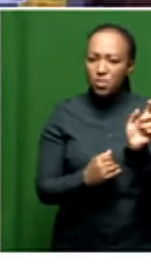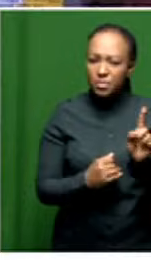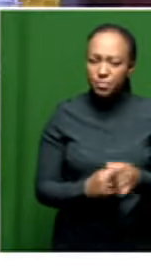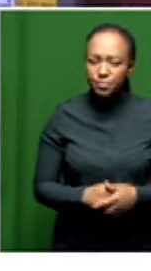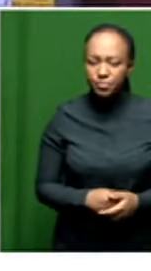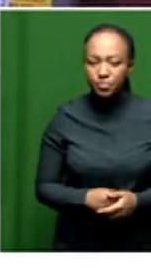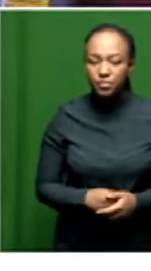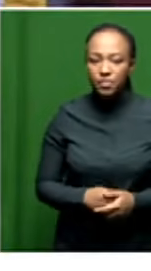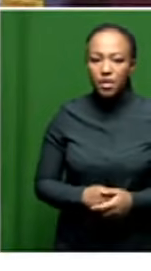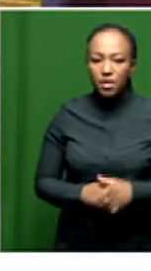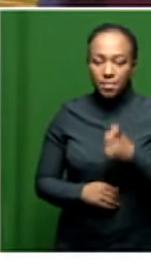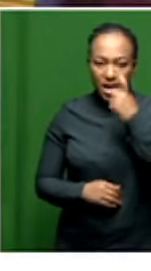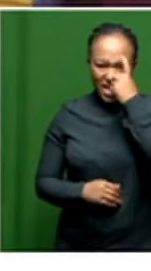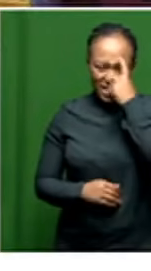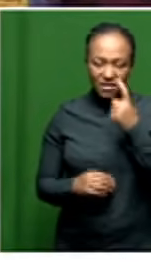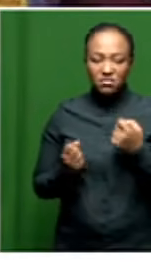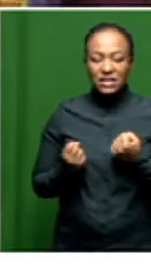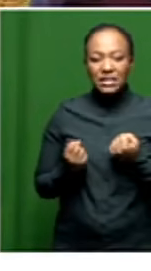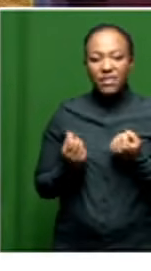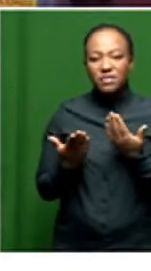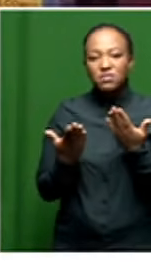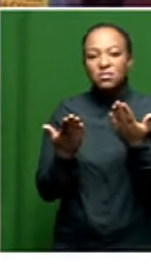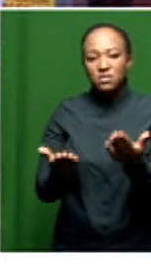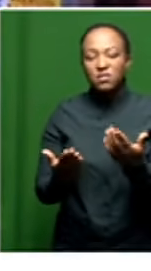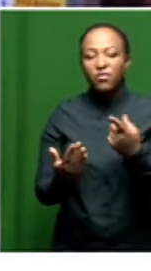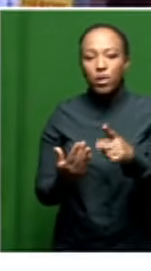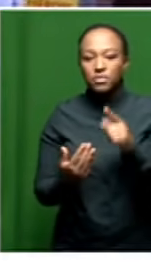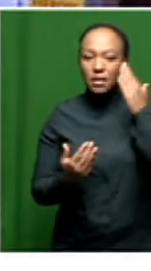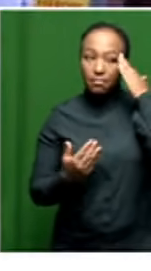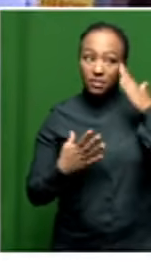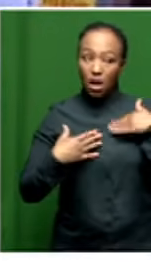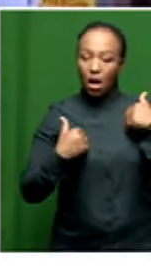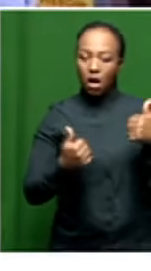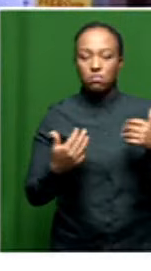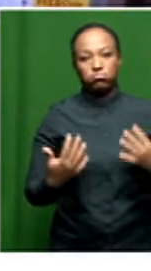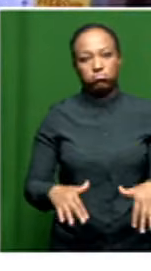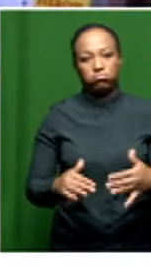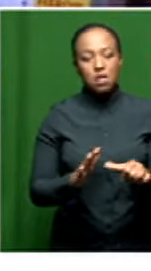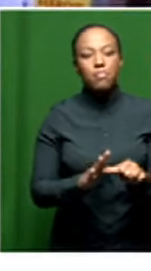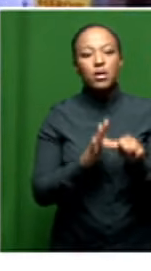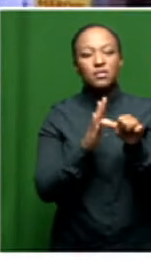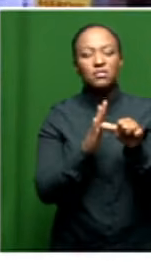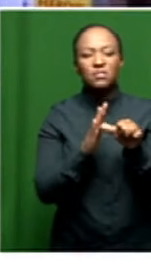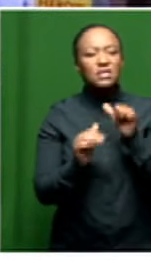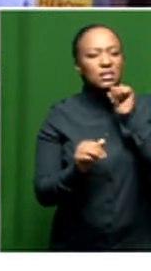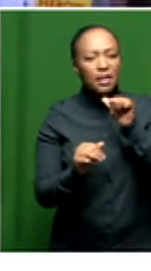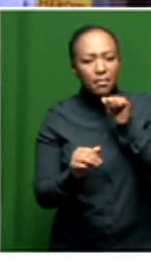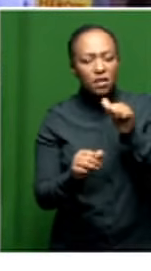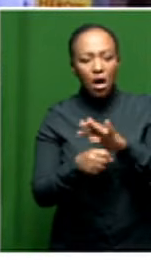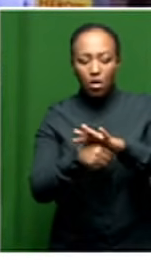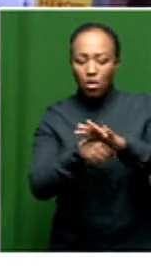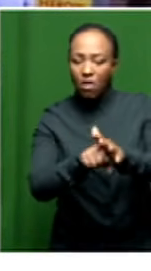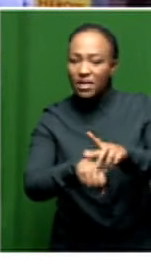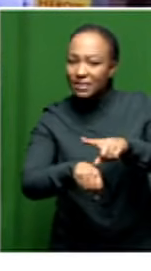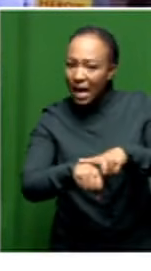I think the services of mental health are quite critical. They've always been critical, even when we are not dealing with COVID.